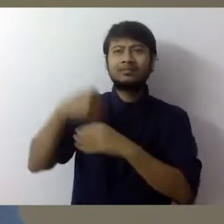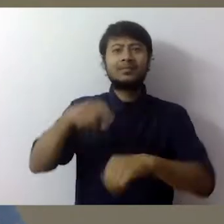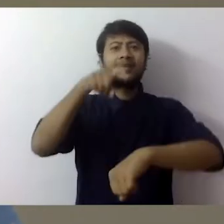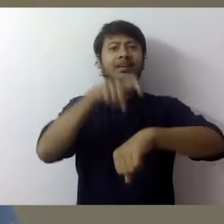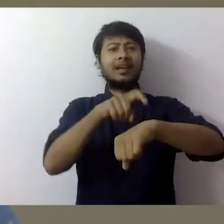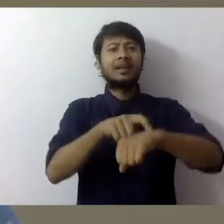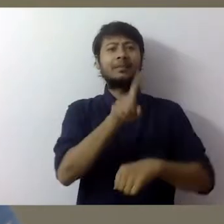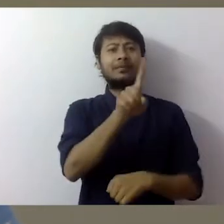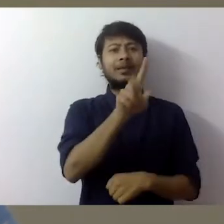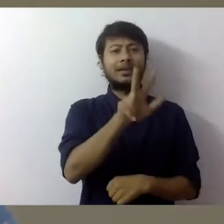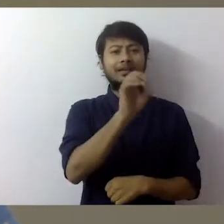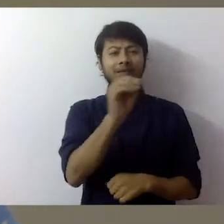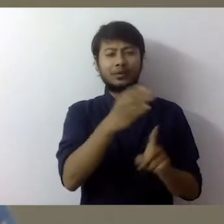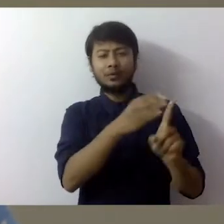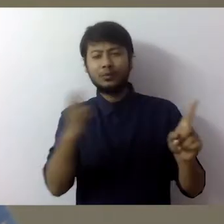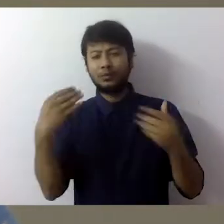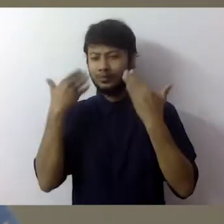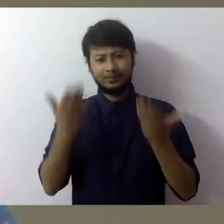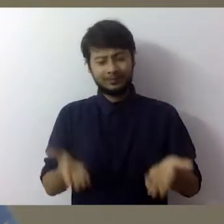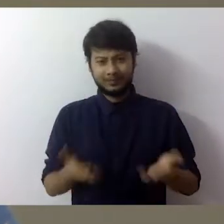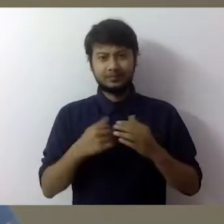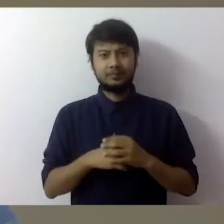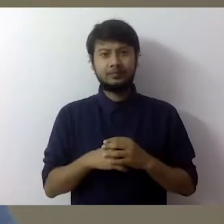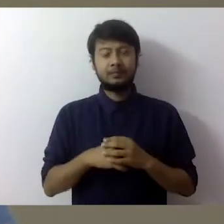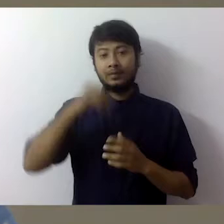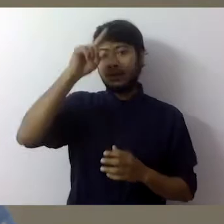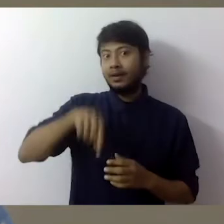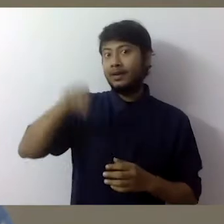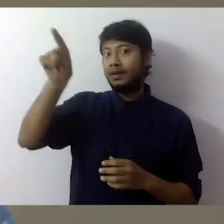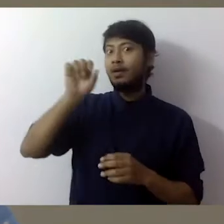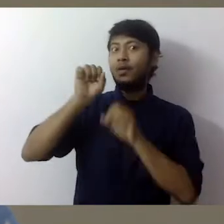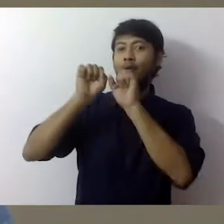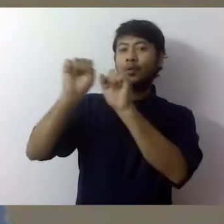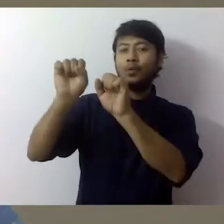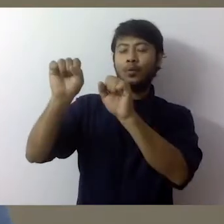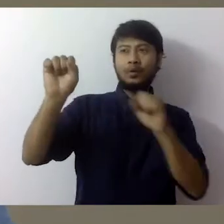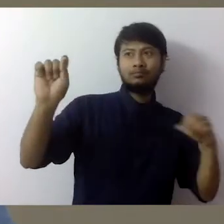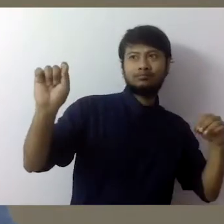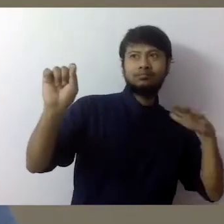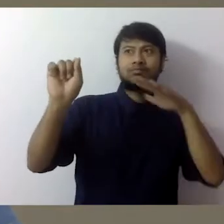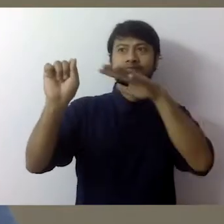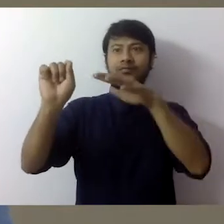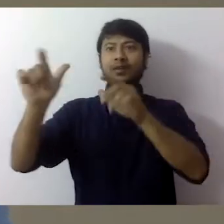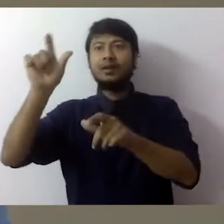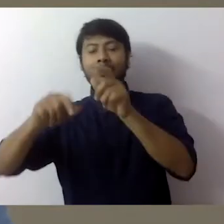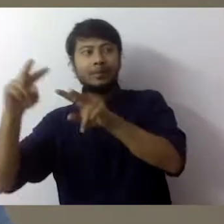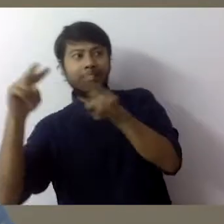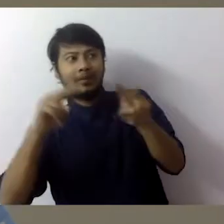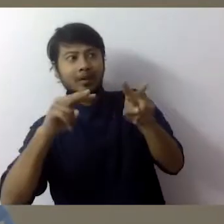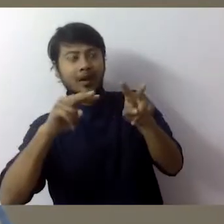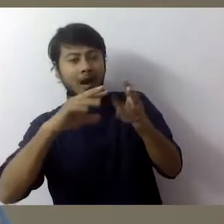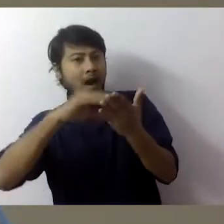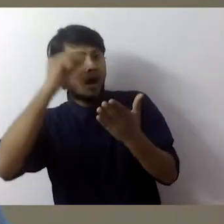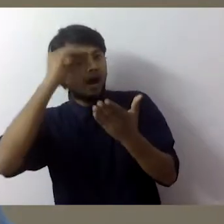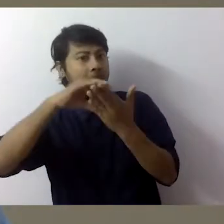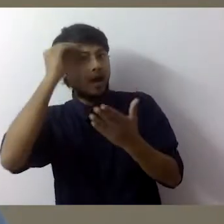role in shaping the social, cultural, and national identities of our country. new printing technologies, exposure to